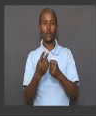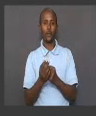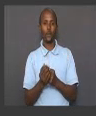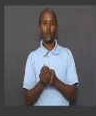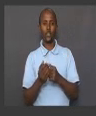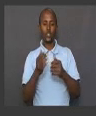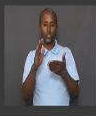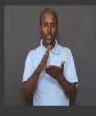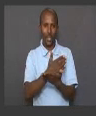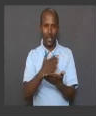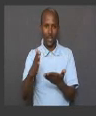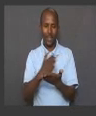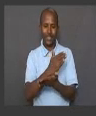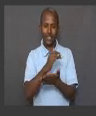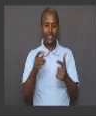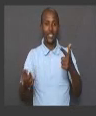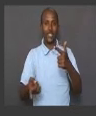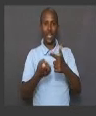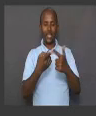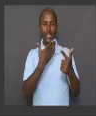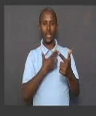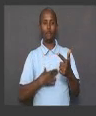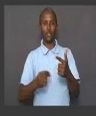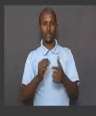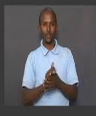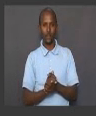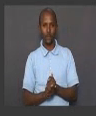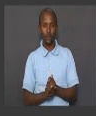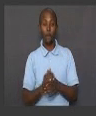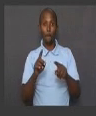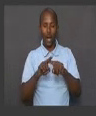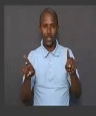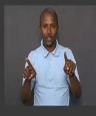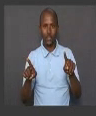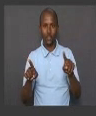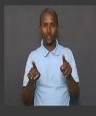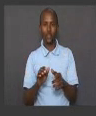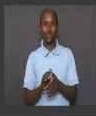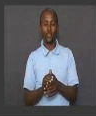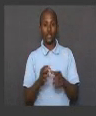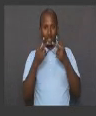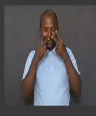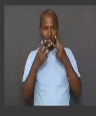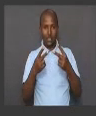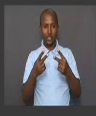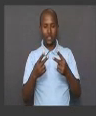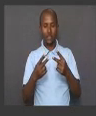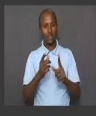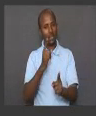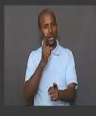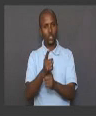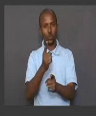pairs share their second element. But C